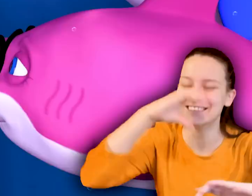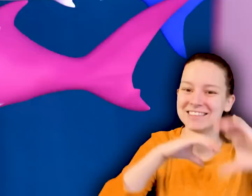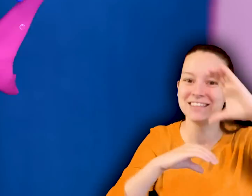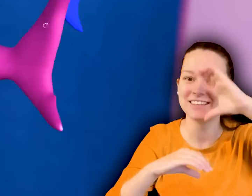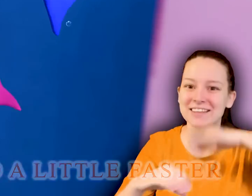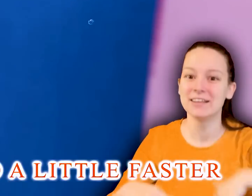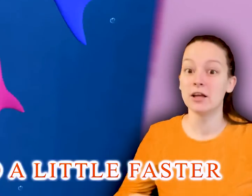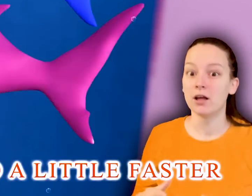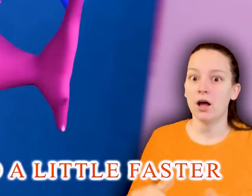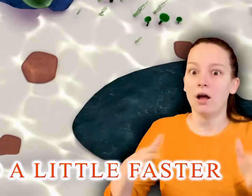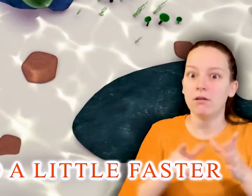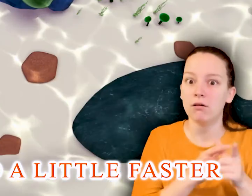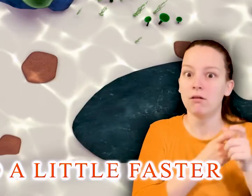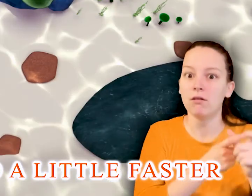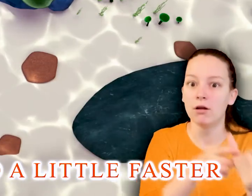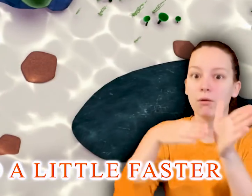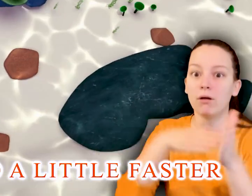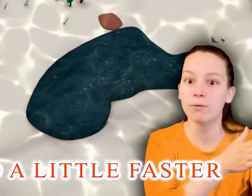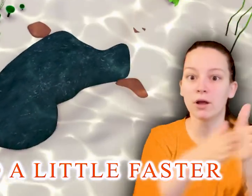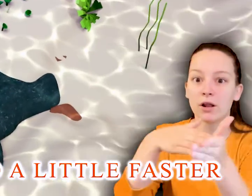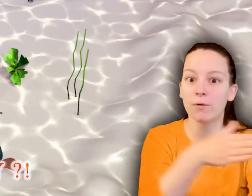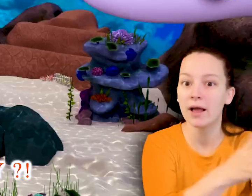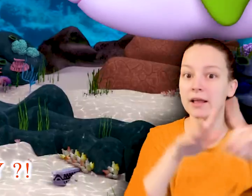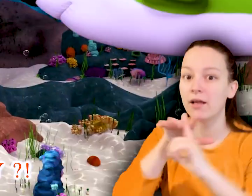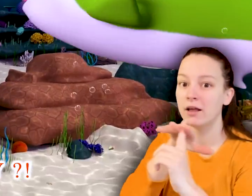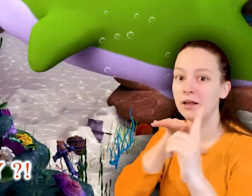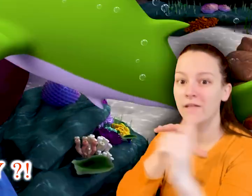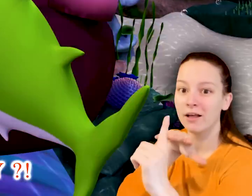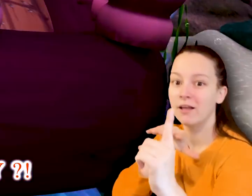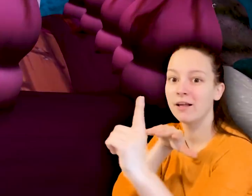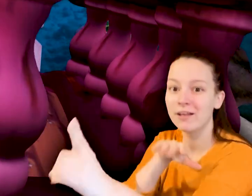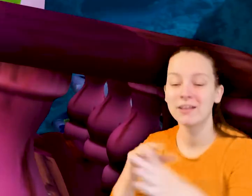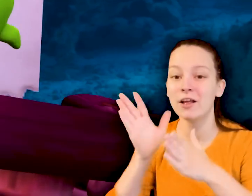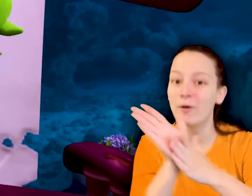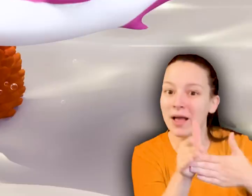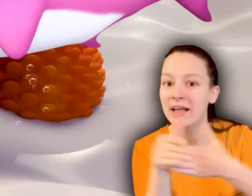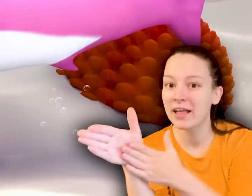8. this time we're going to go a little faster are you